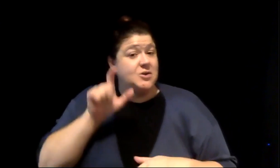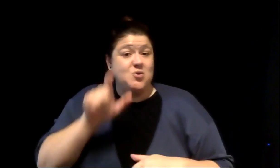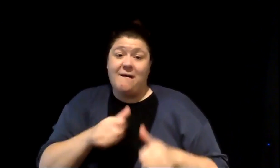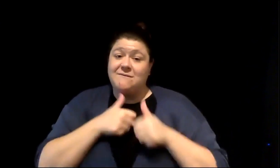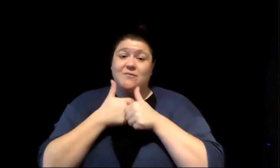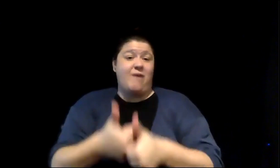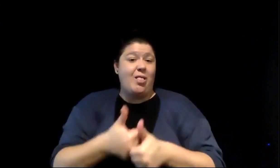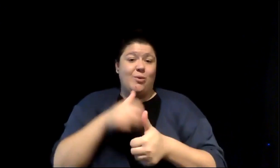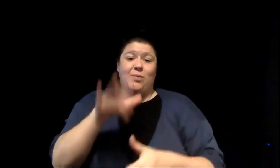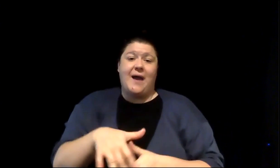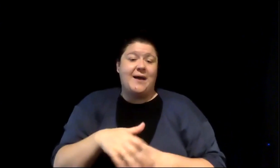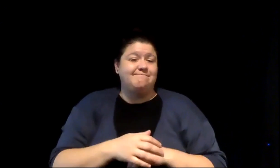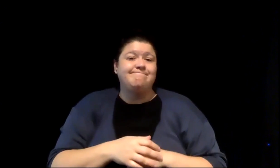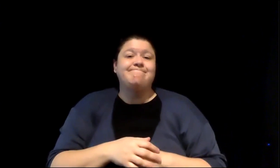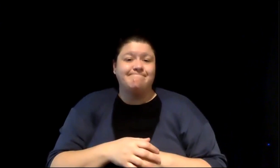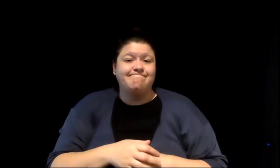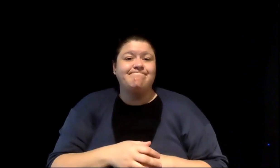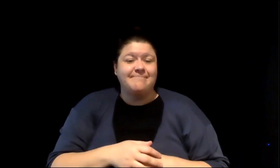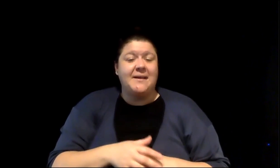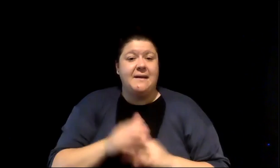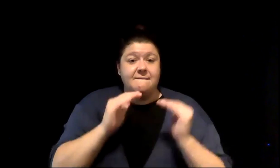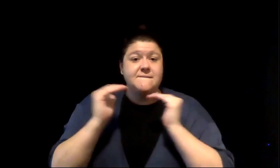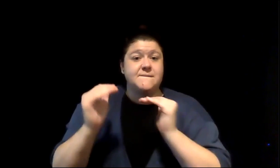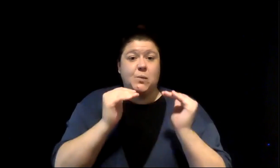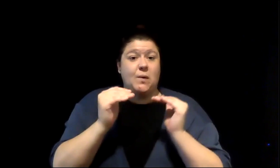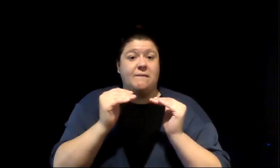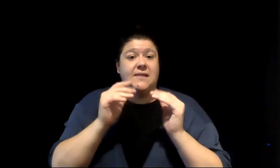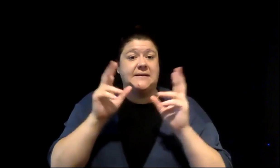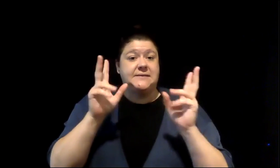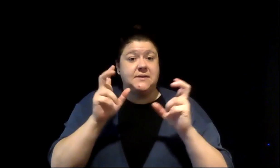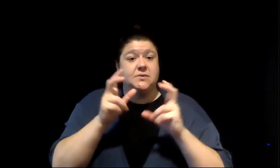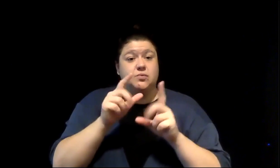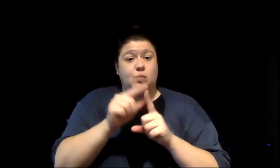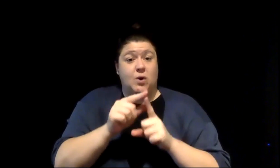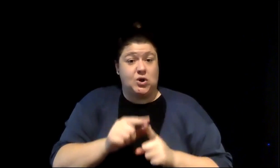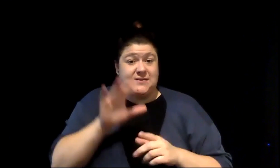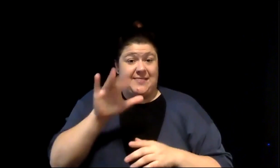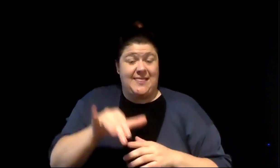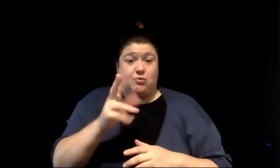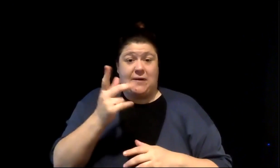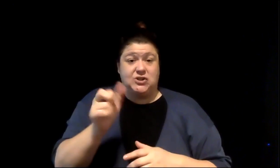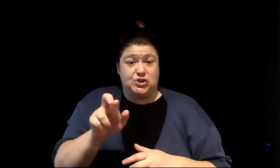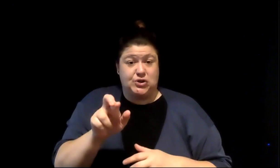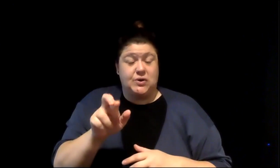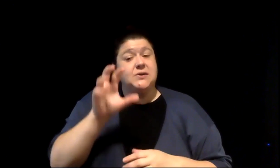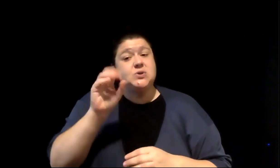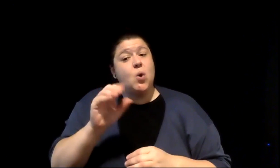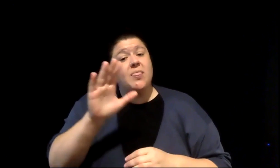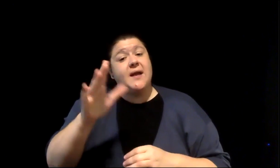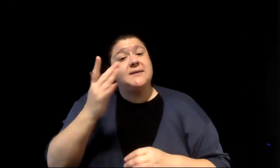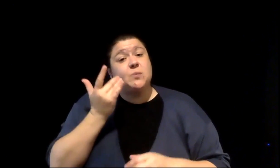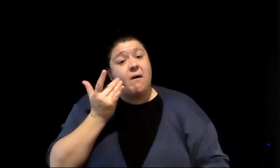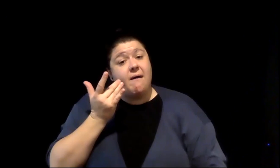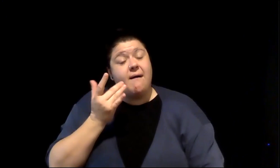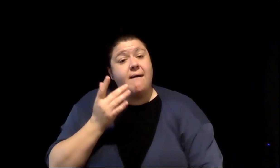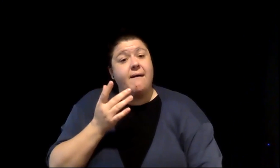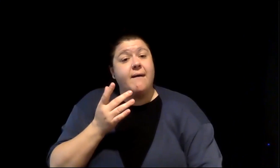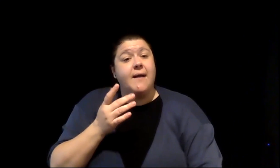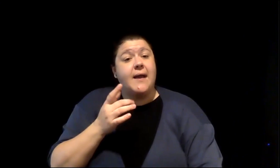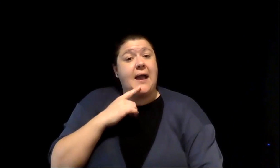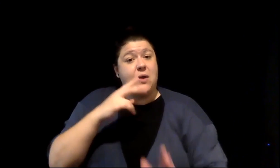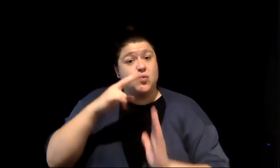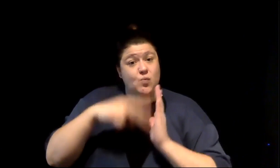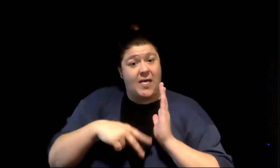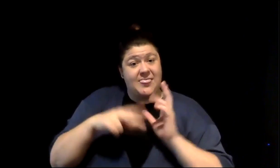find the equivalent terms in the low register as well. Okay, so that's why I read that quote for